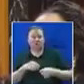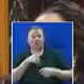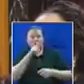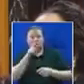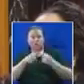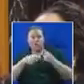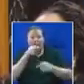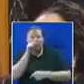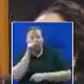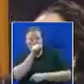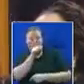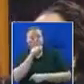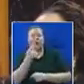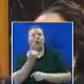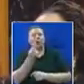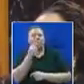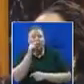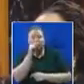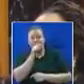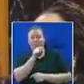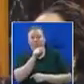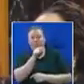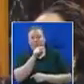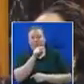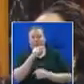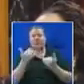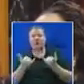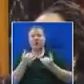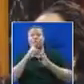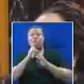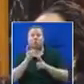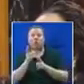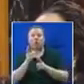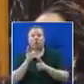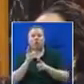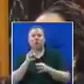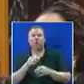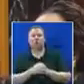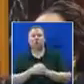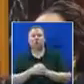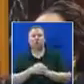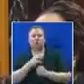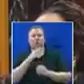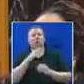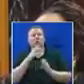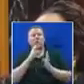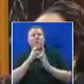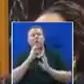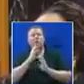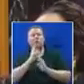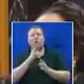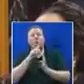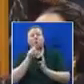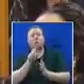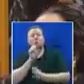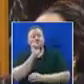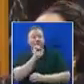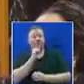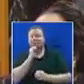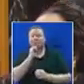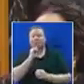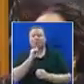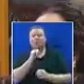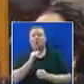him. Now, when he responds and decides to respond, he must respond to the question and not cast